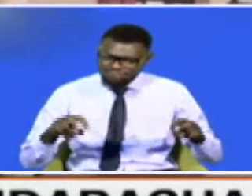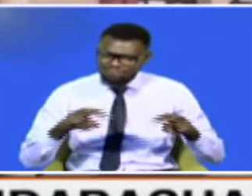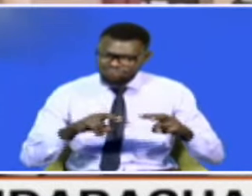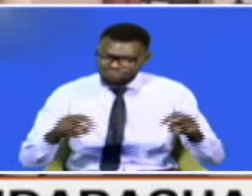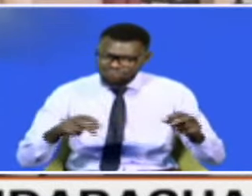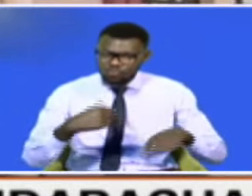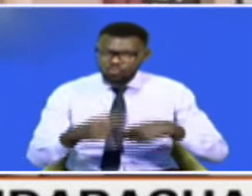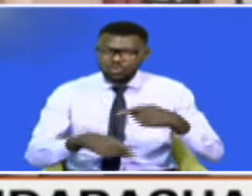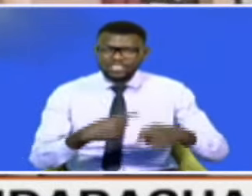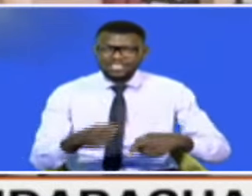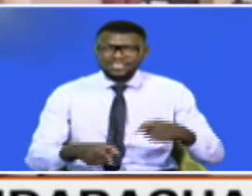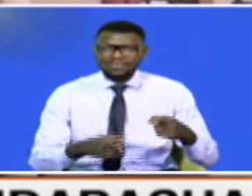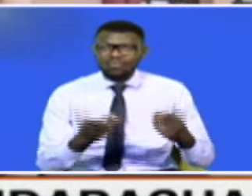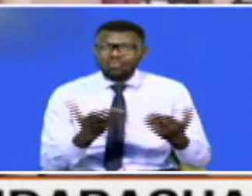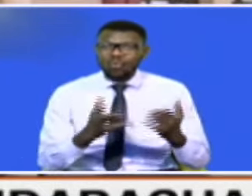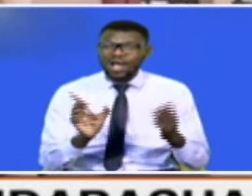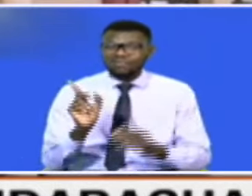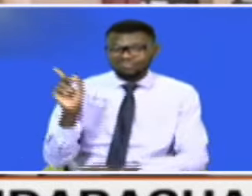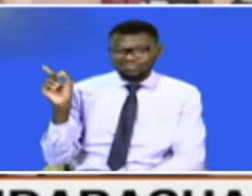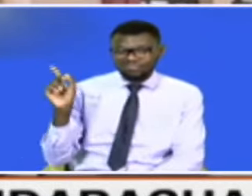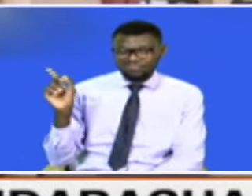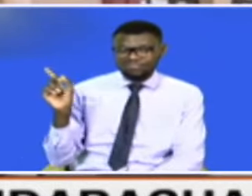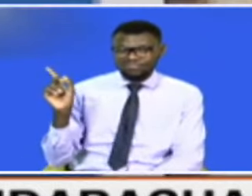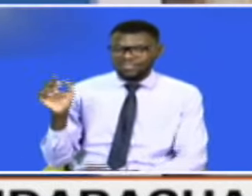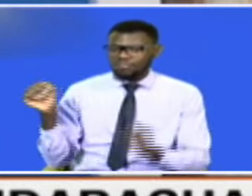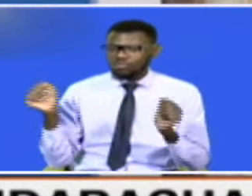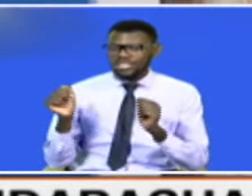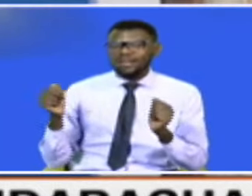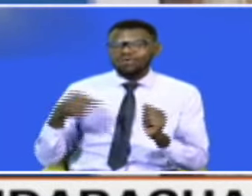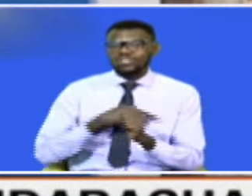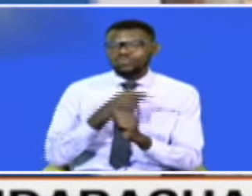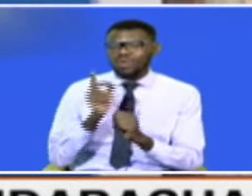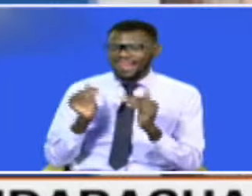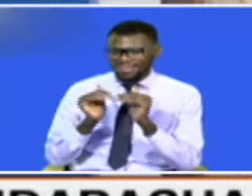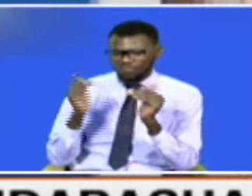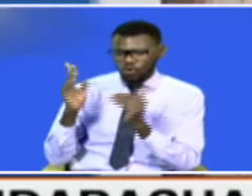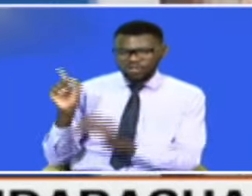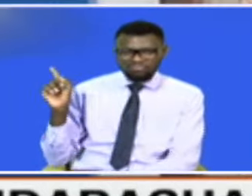Alhamisi utafanyika katika makafani ya hospitali ya Naromoru Level 4.